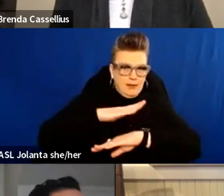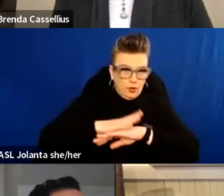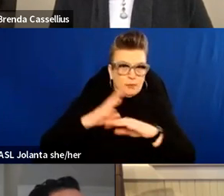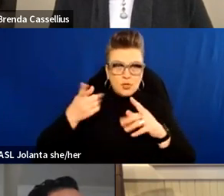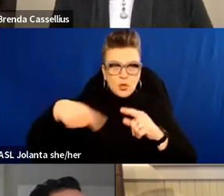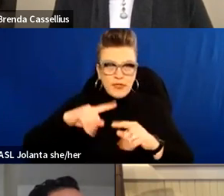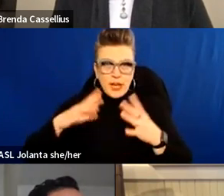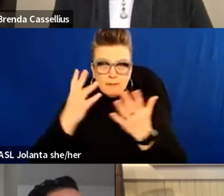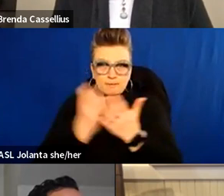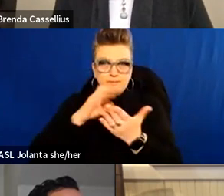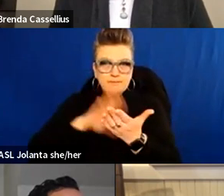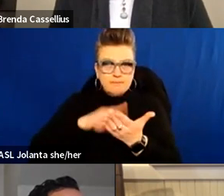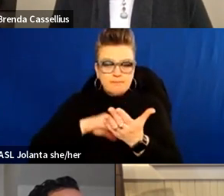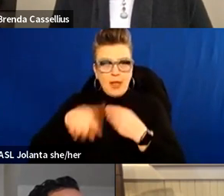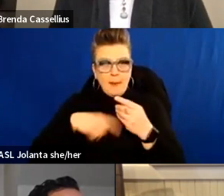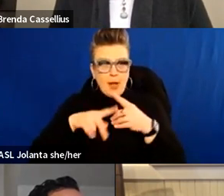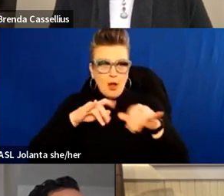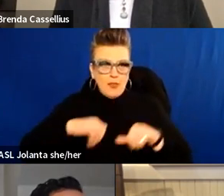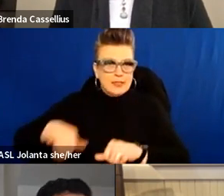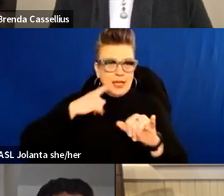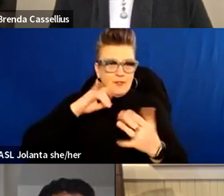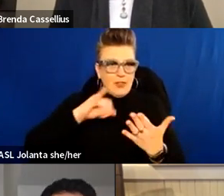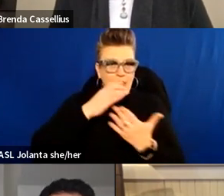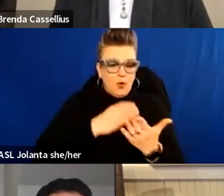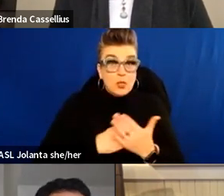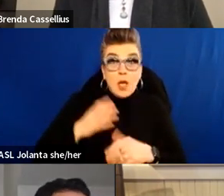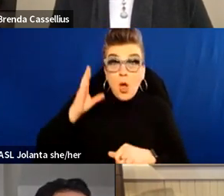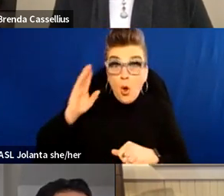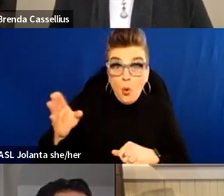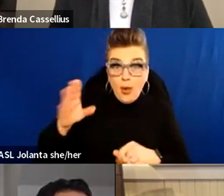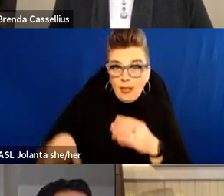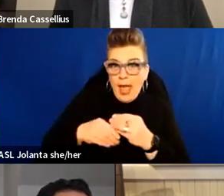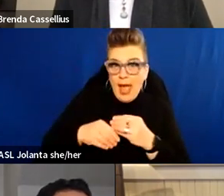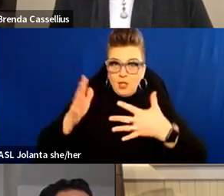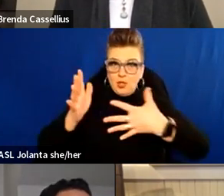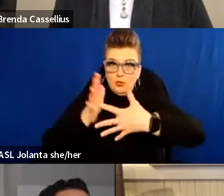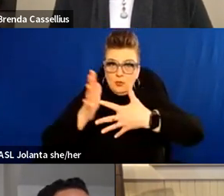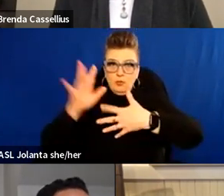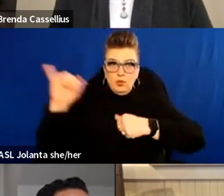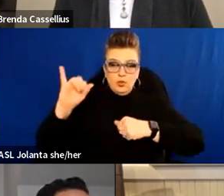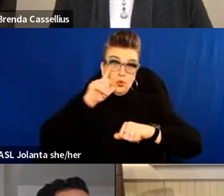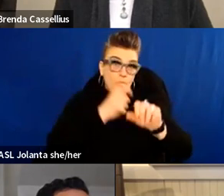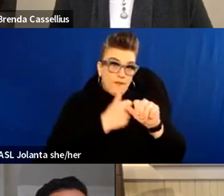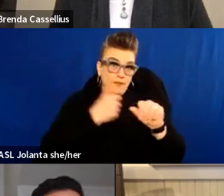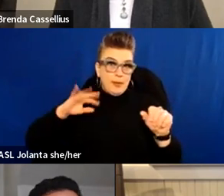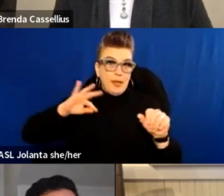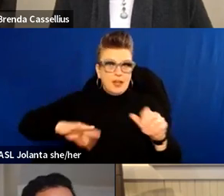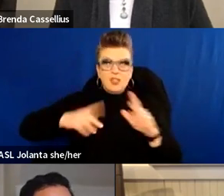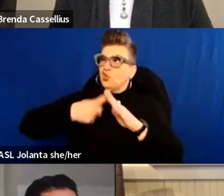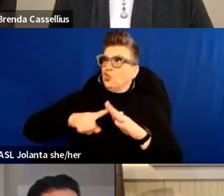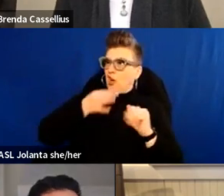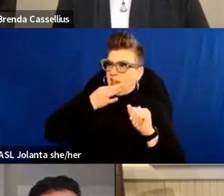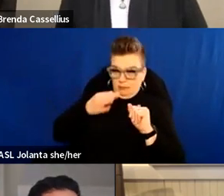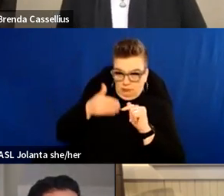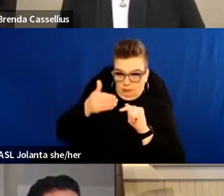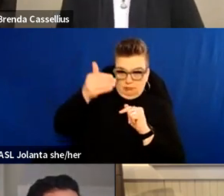standards um for that course uh we'll be expanding that into our 11th graders who fell behind on credits during covet starting in march